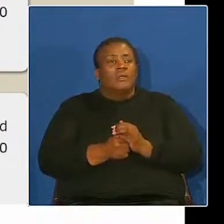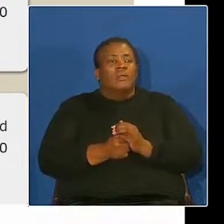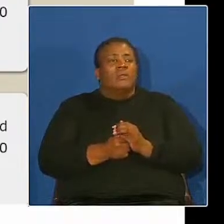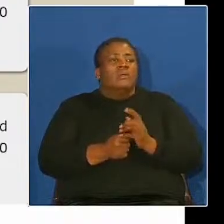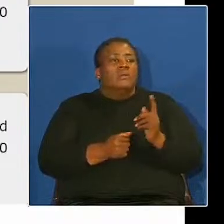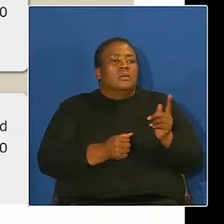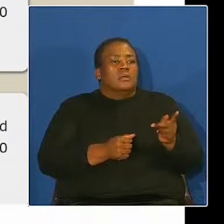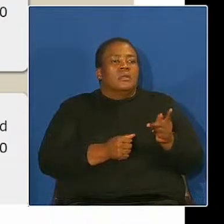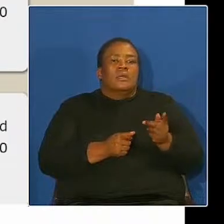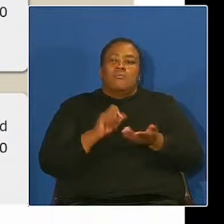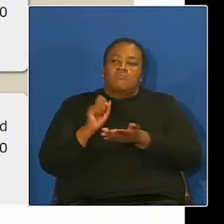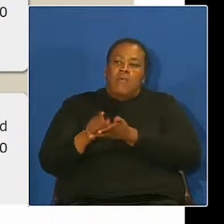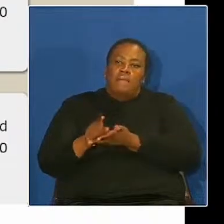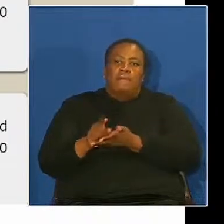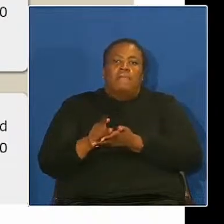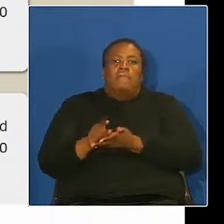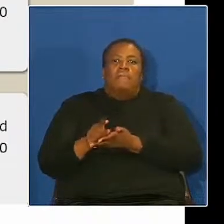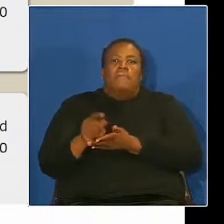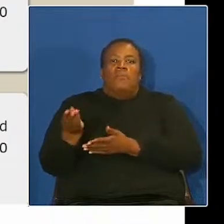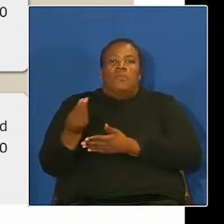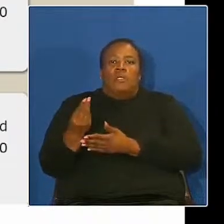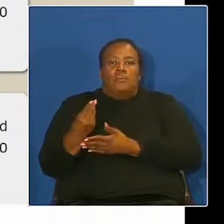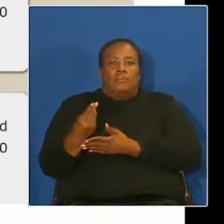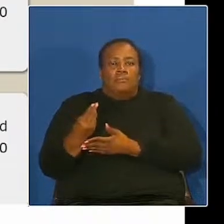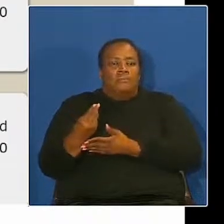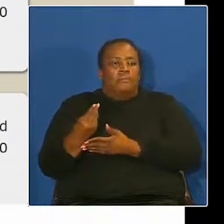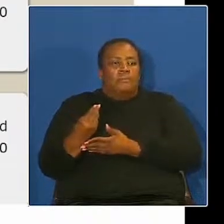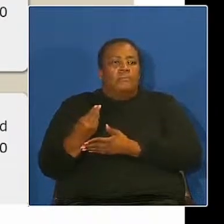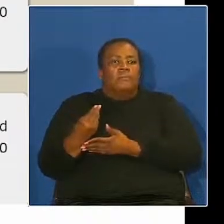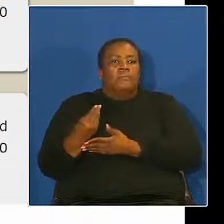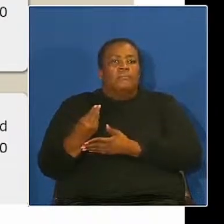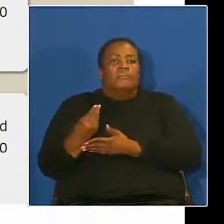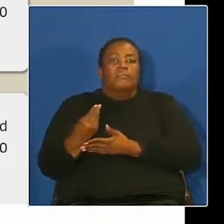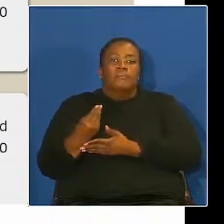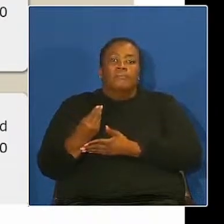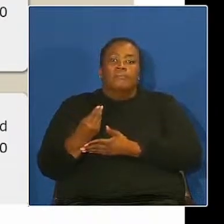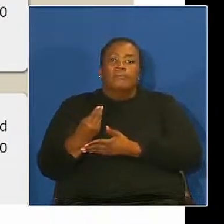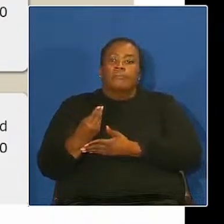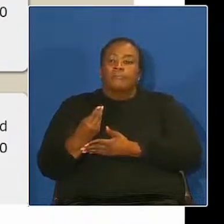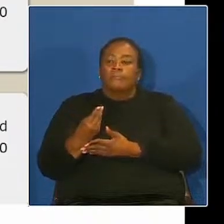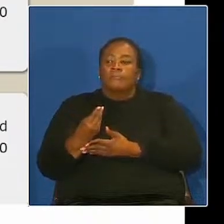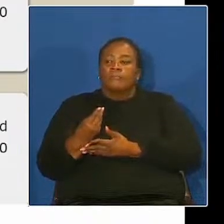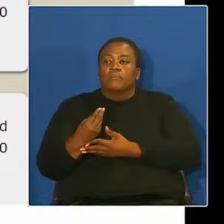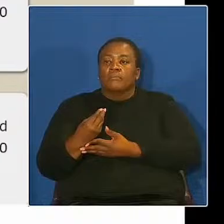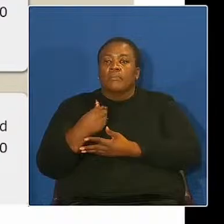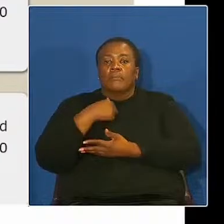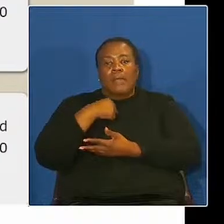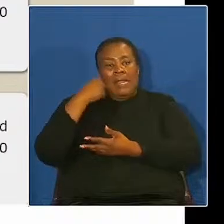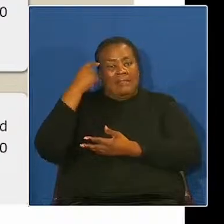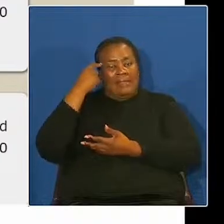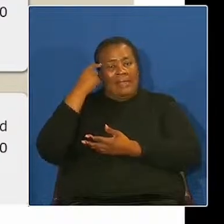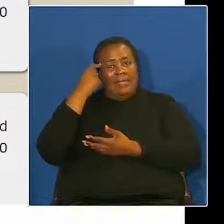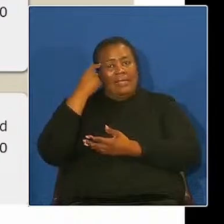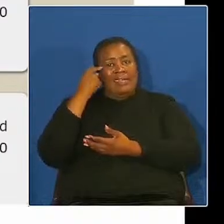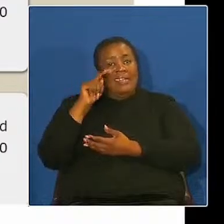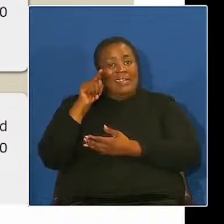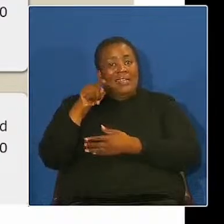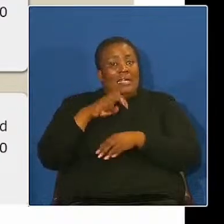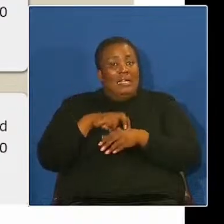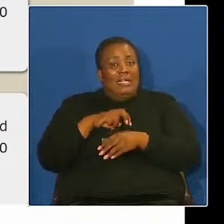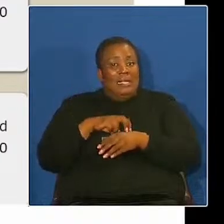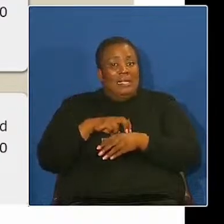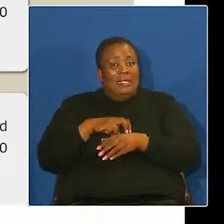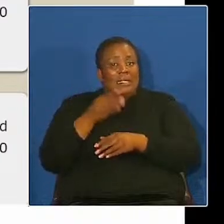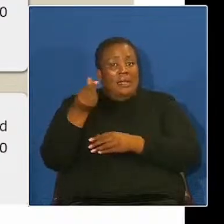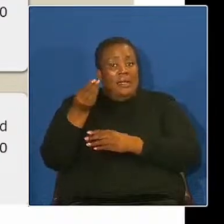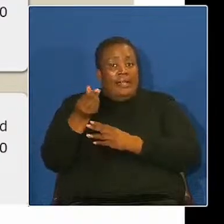Mokgotsi follows up his message above with the message, "I think he needs cash."